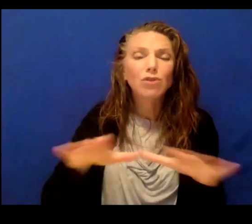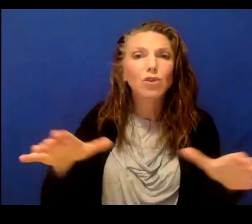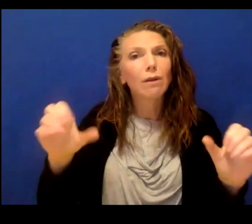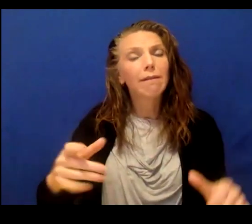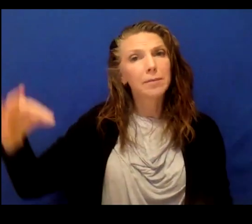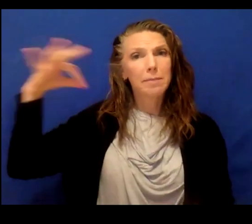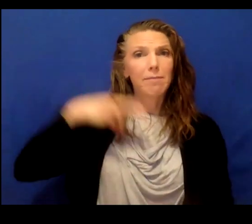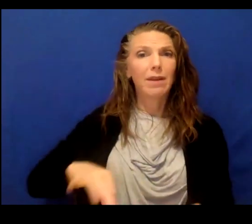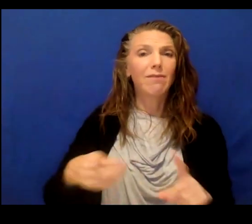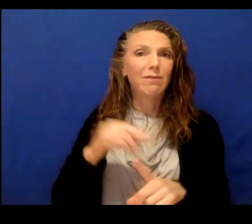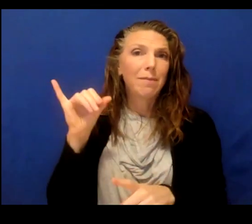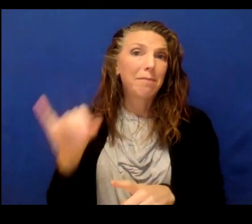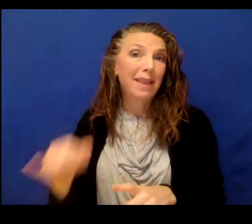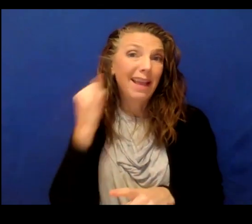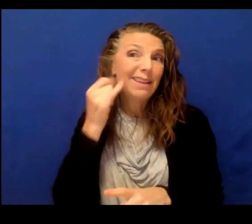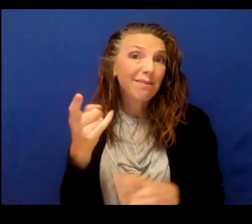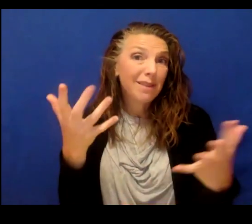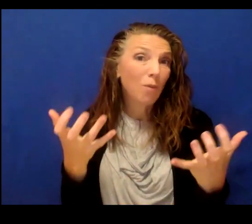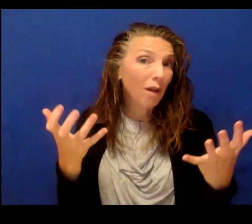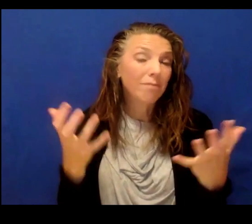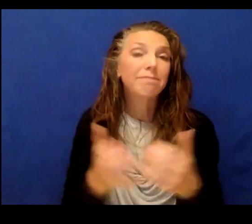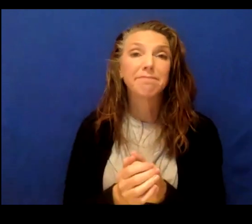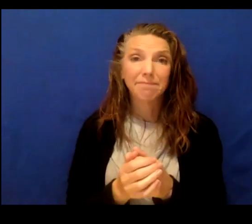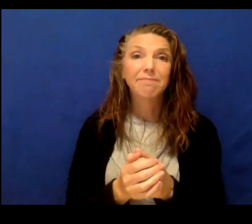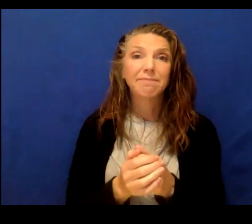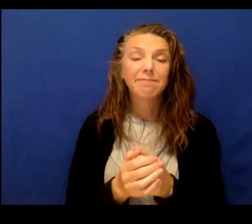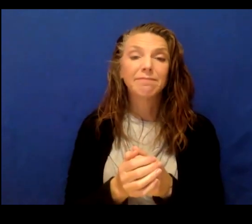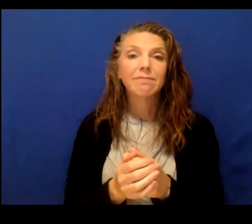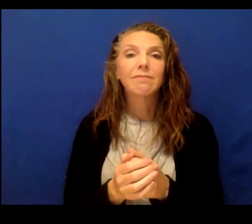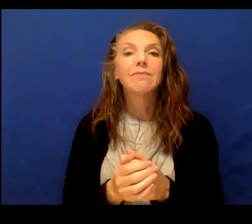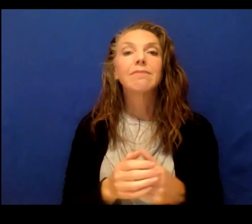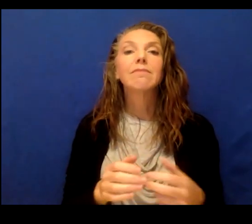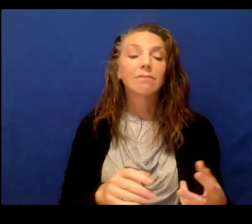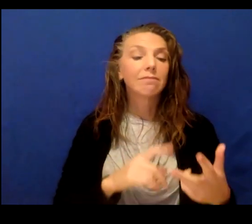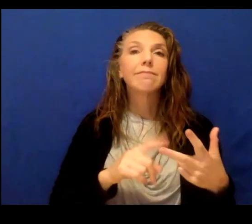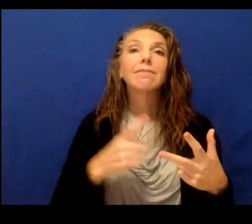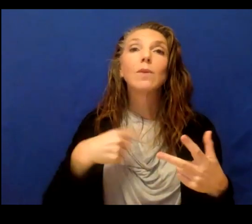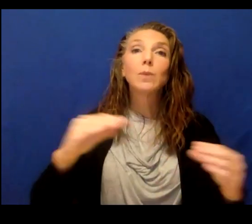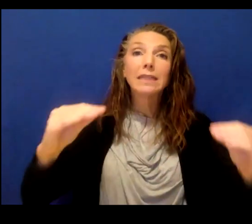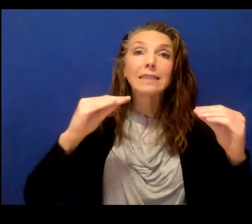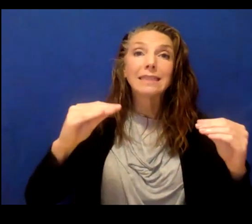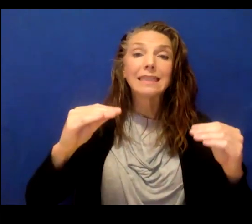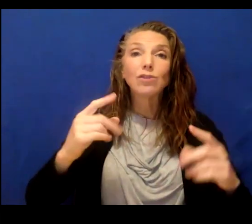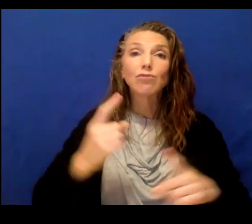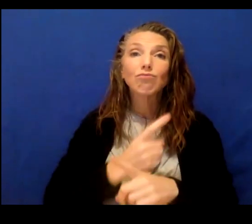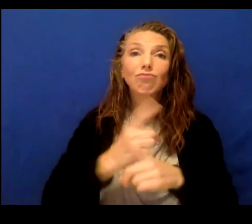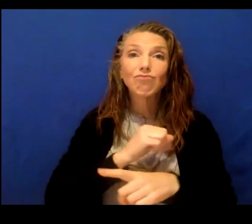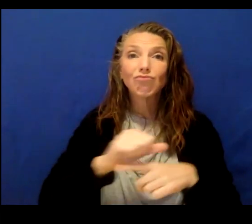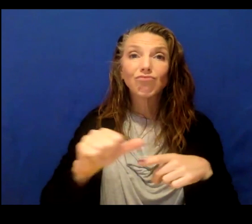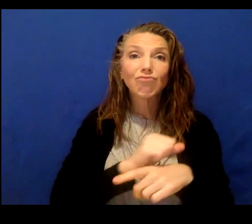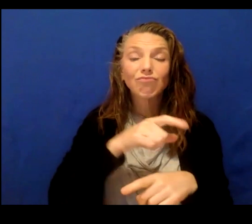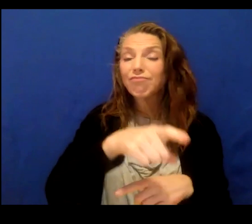benefit from it if that's their choice or what they need. And then we teach children routines. We teach children routines using